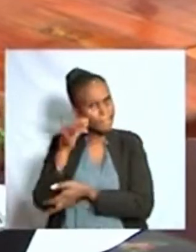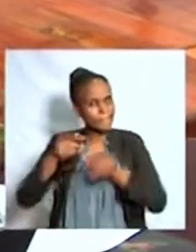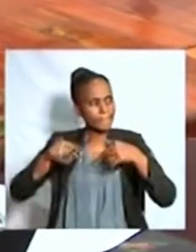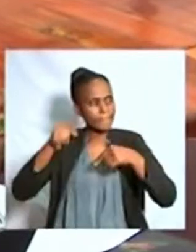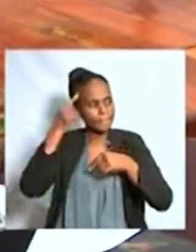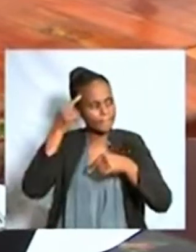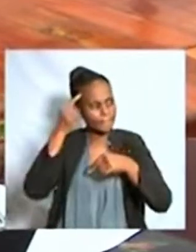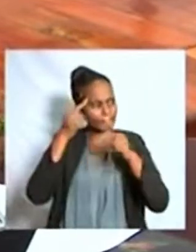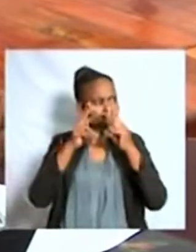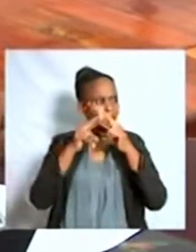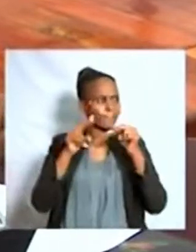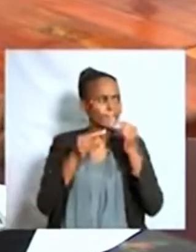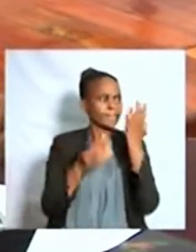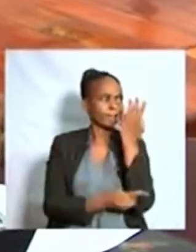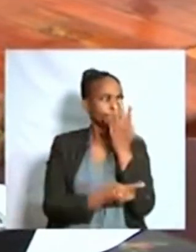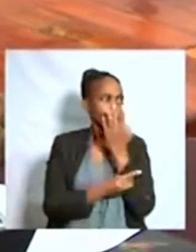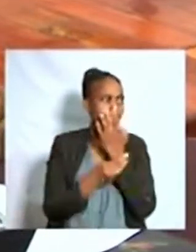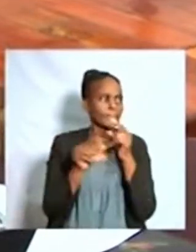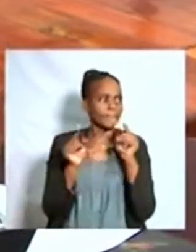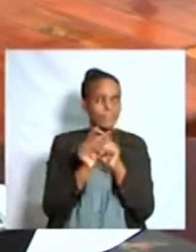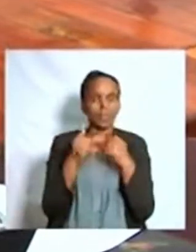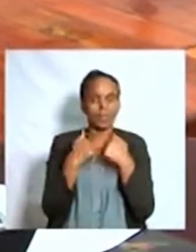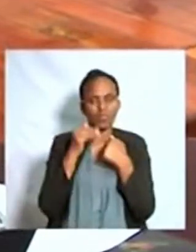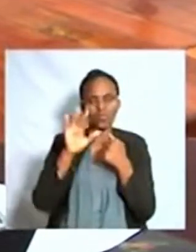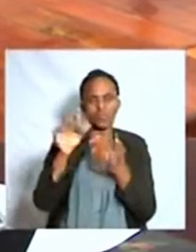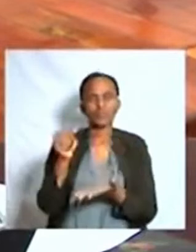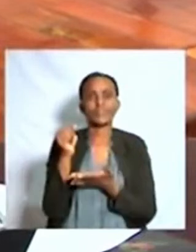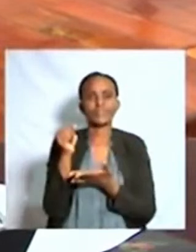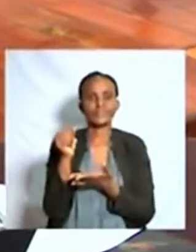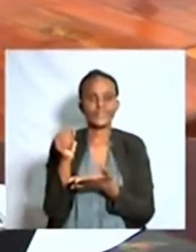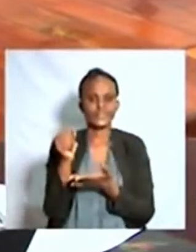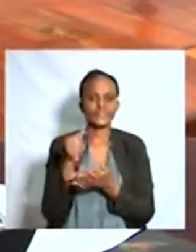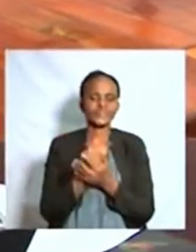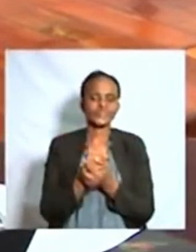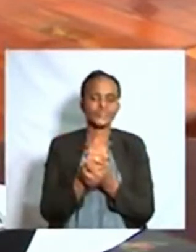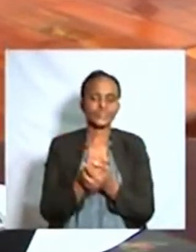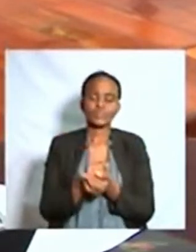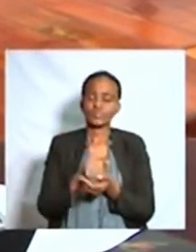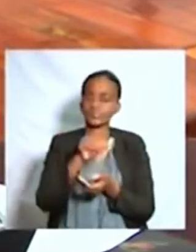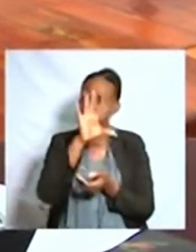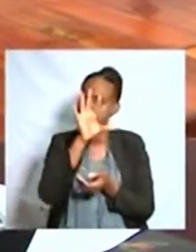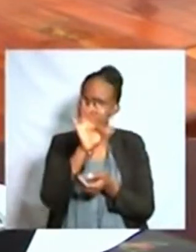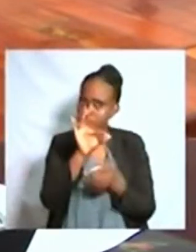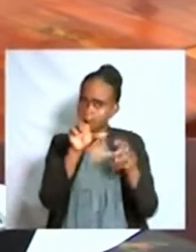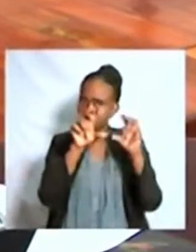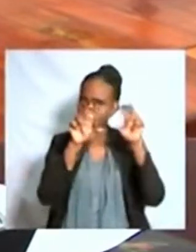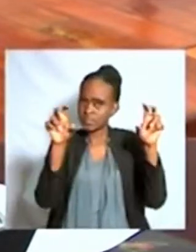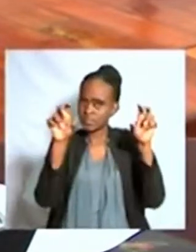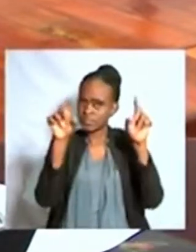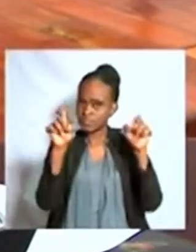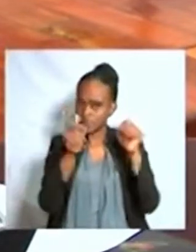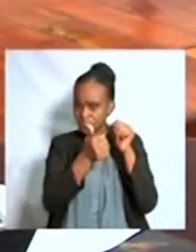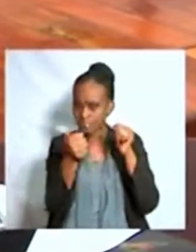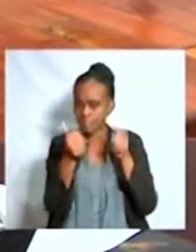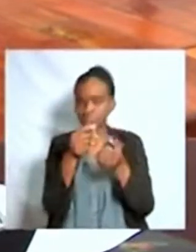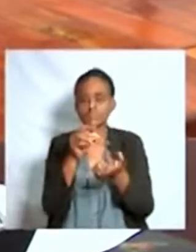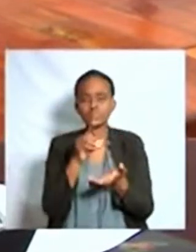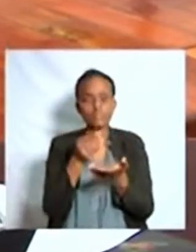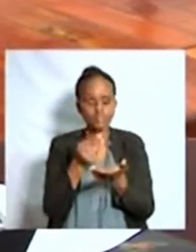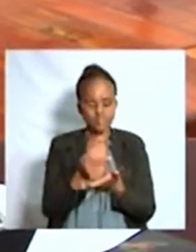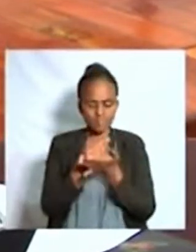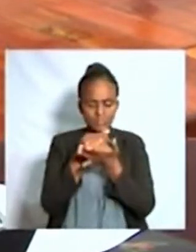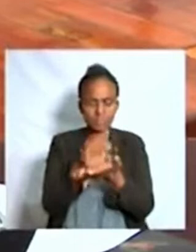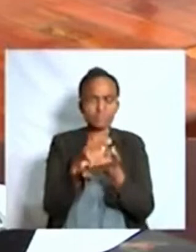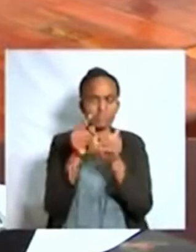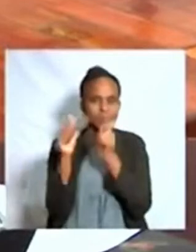Rural Development when conducting its budgeting. Serial 9, on other grants,